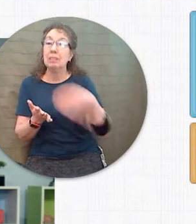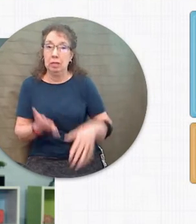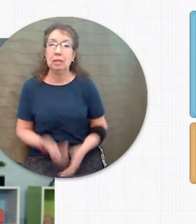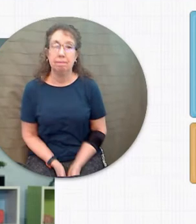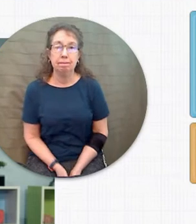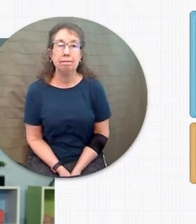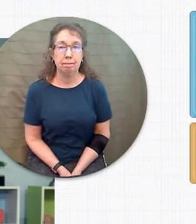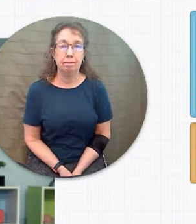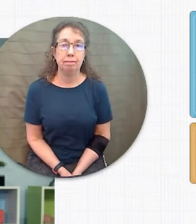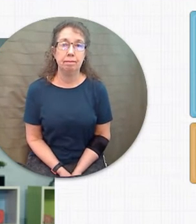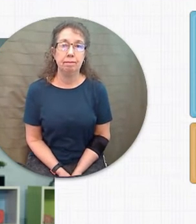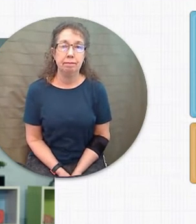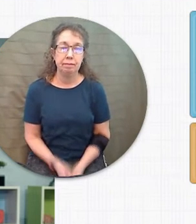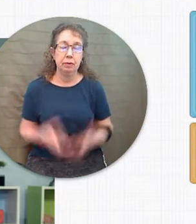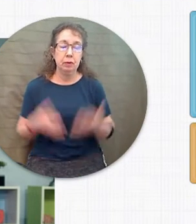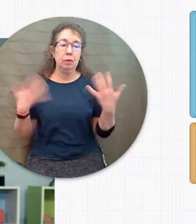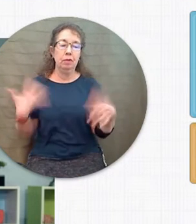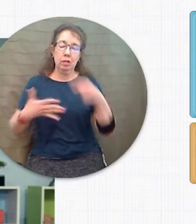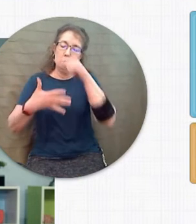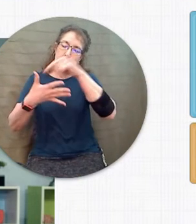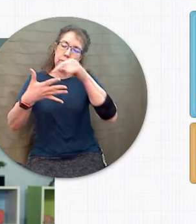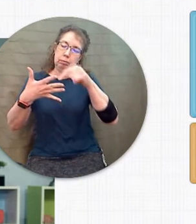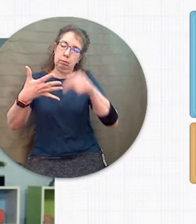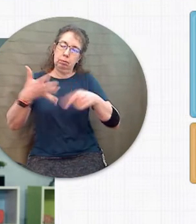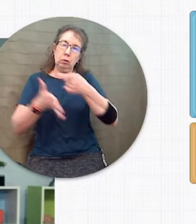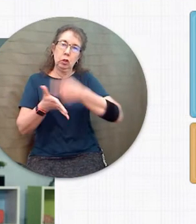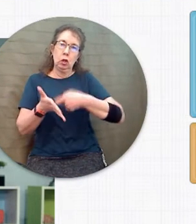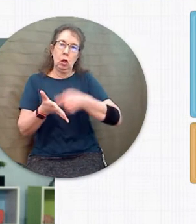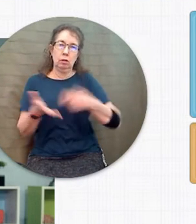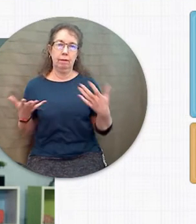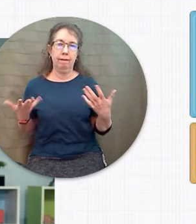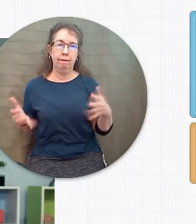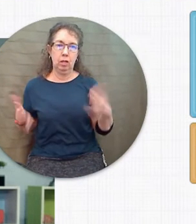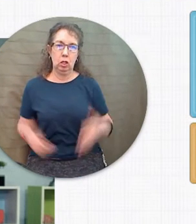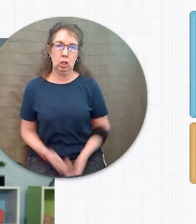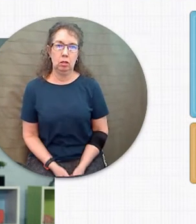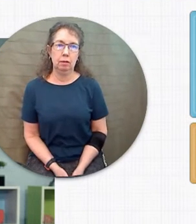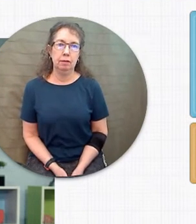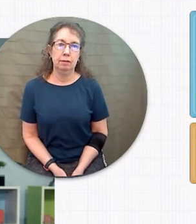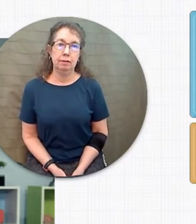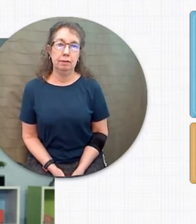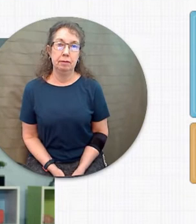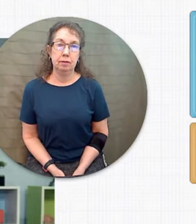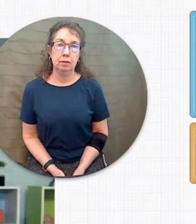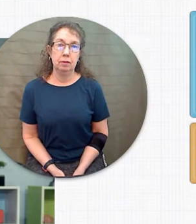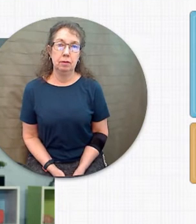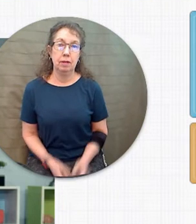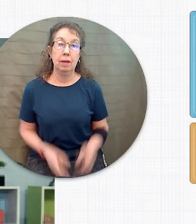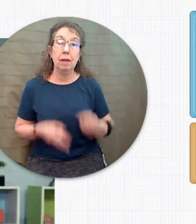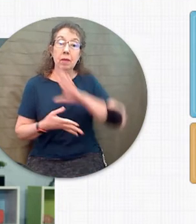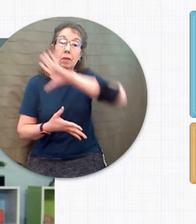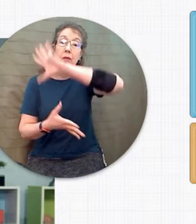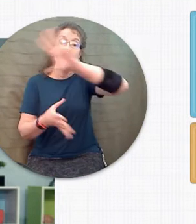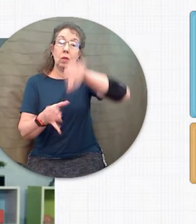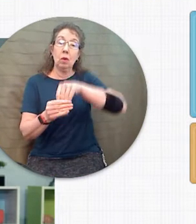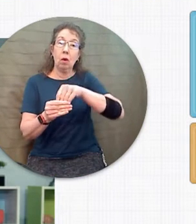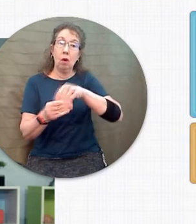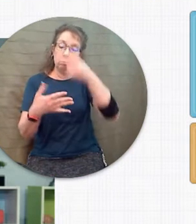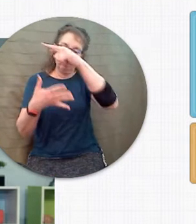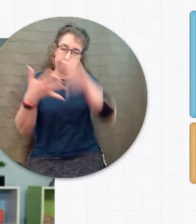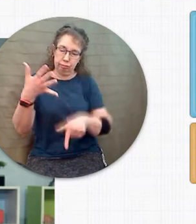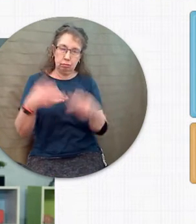we've gone through all of the costs, these bits, of course, are called closing costs because before